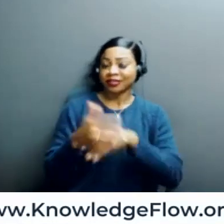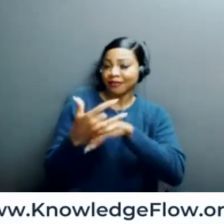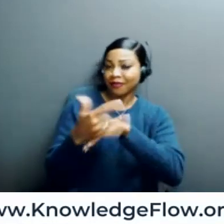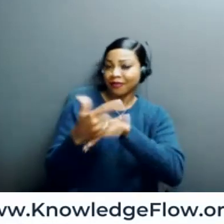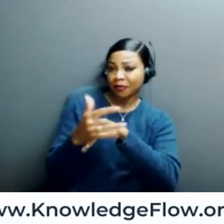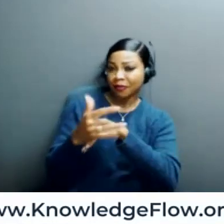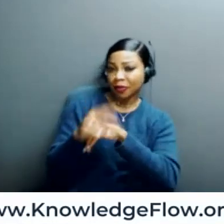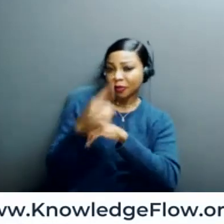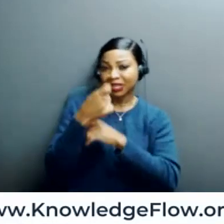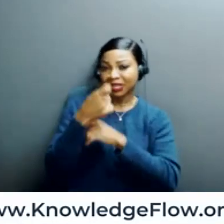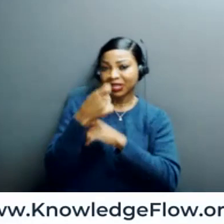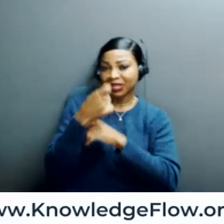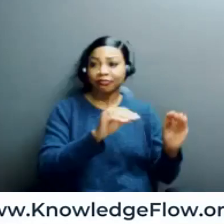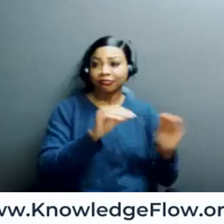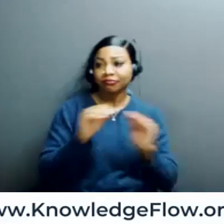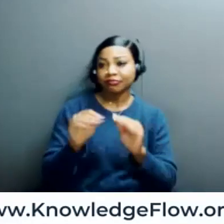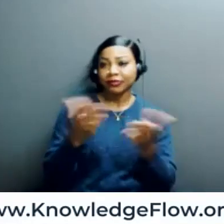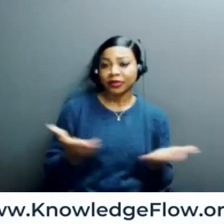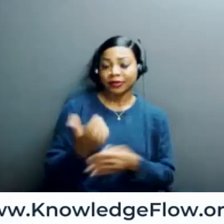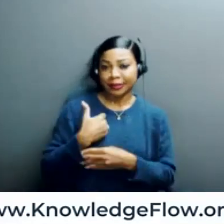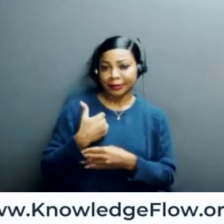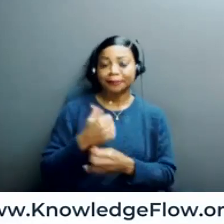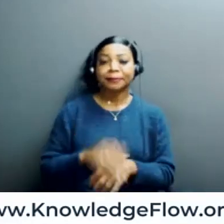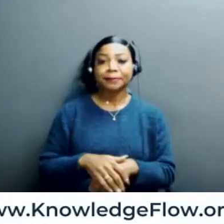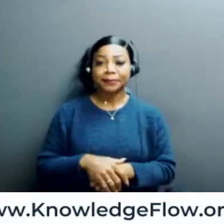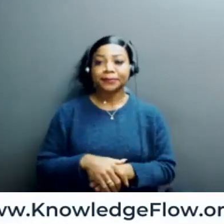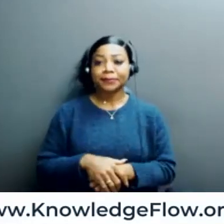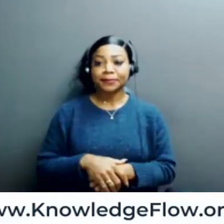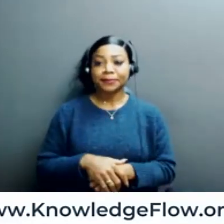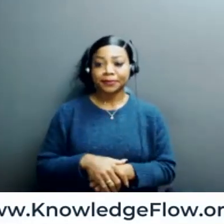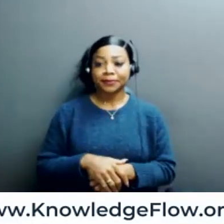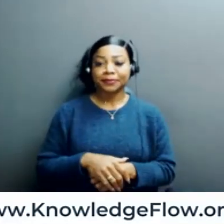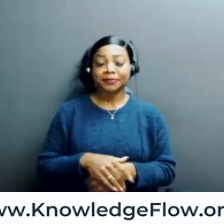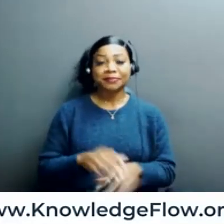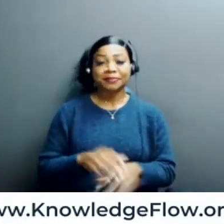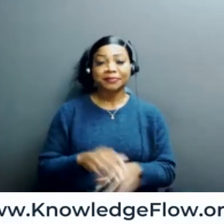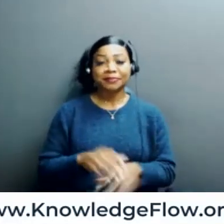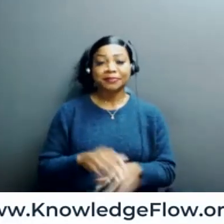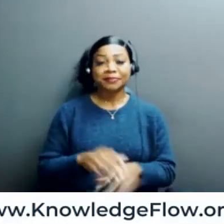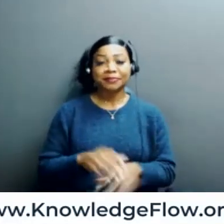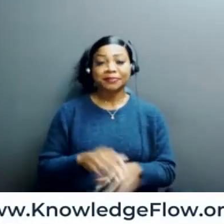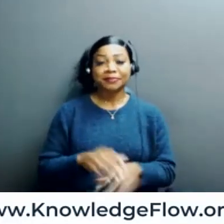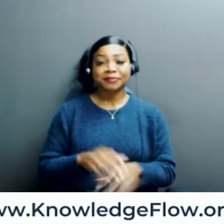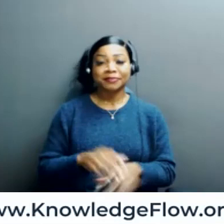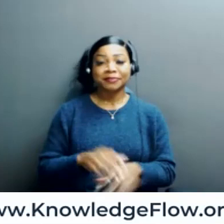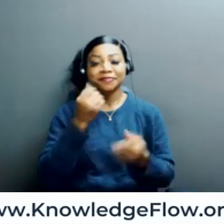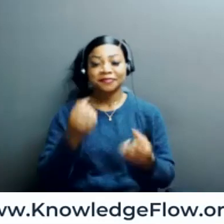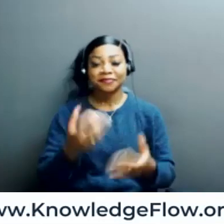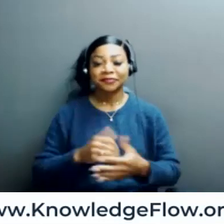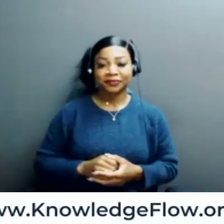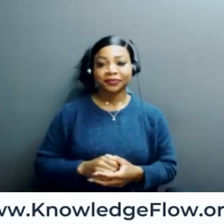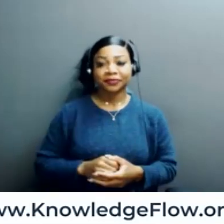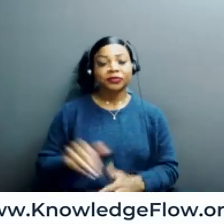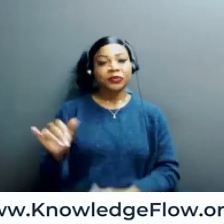Gap that we need to fill here in Canada that's an excellent answer thank you very much and I'm glad that you